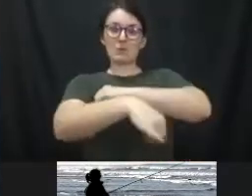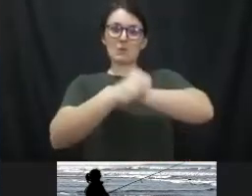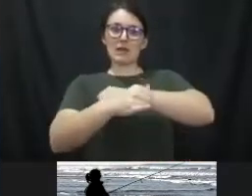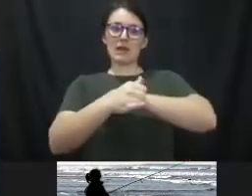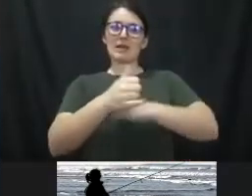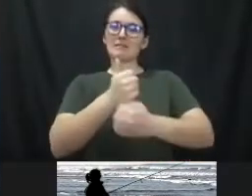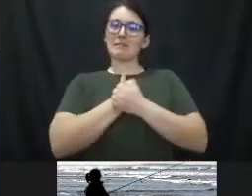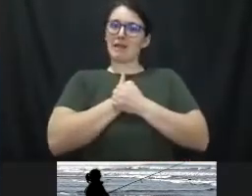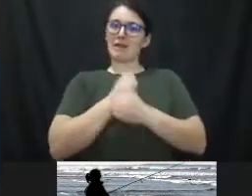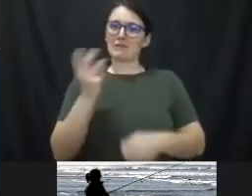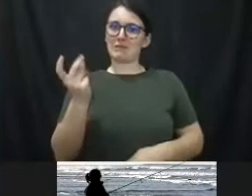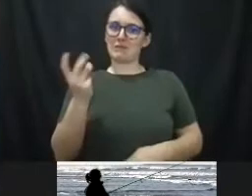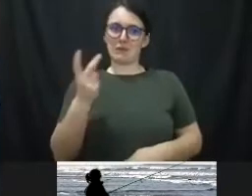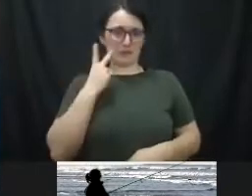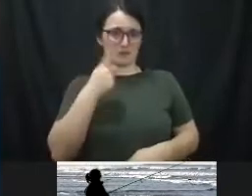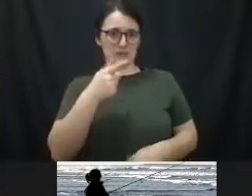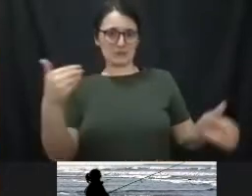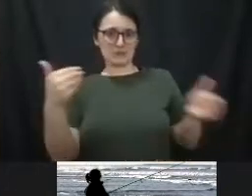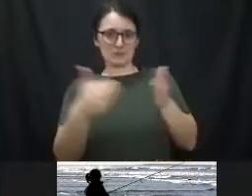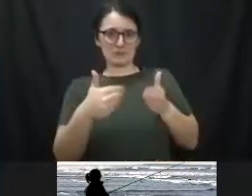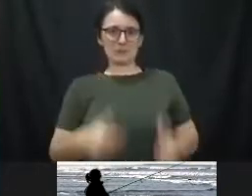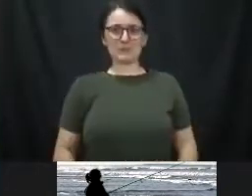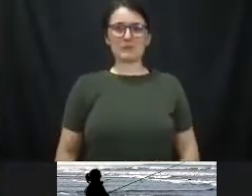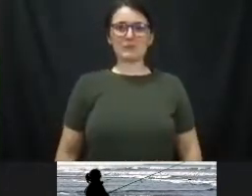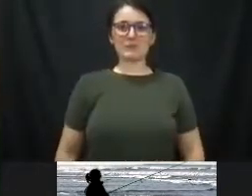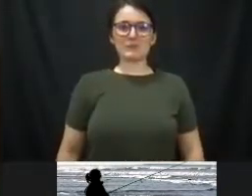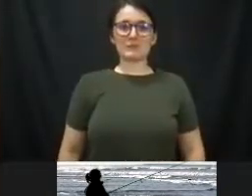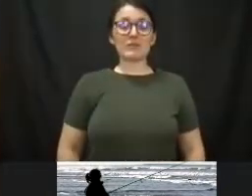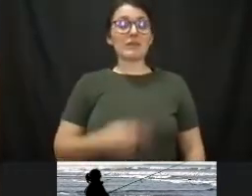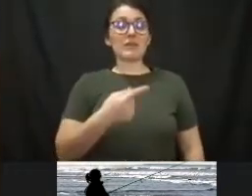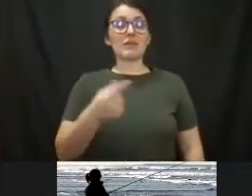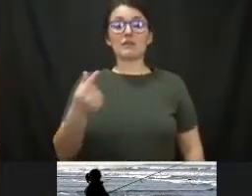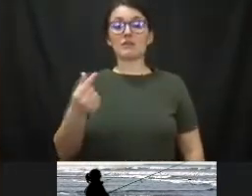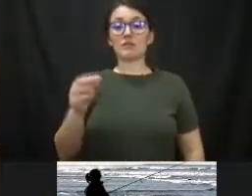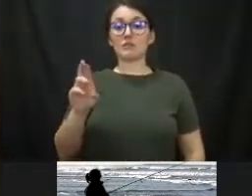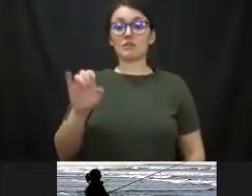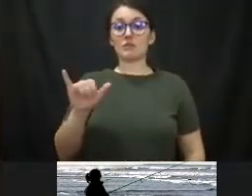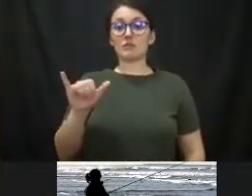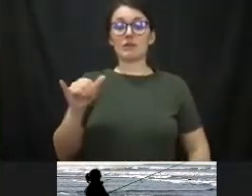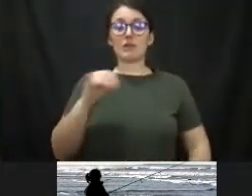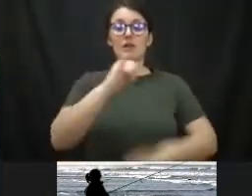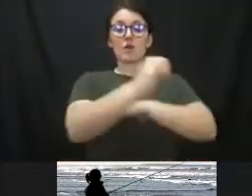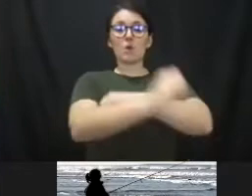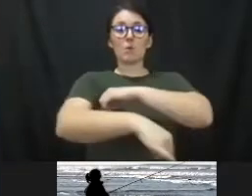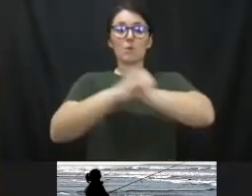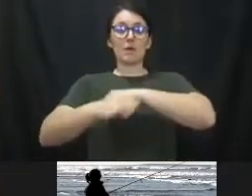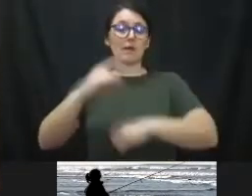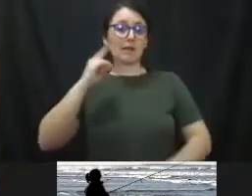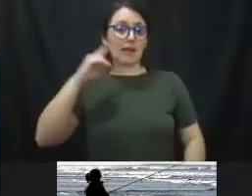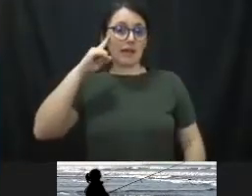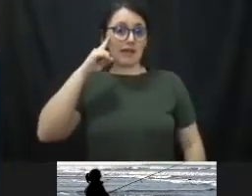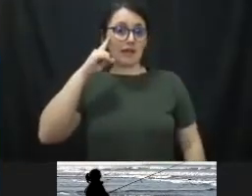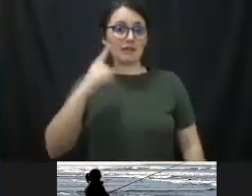really close. So here is a gray whale head. Here's some